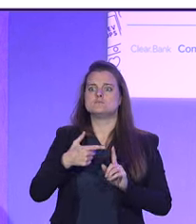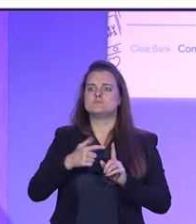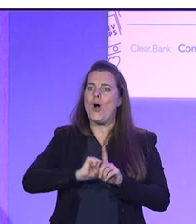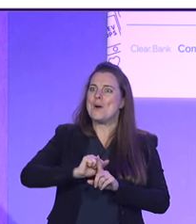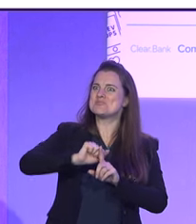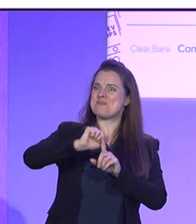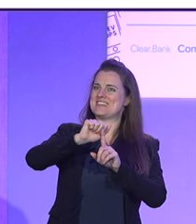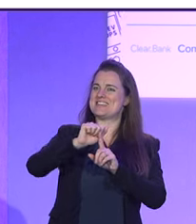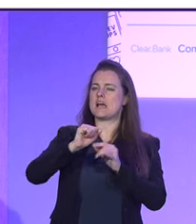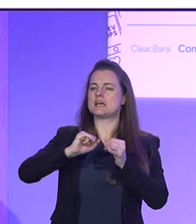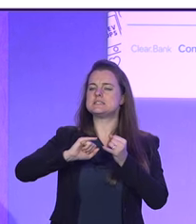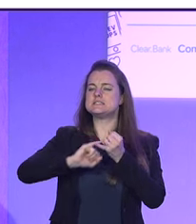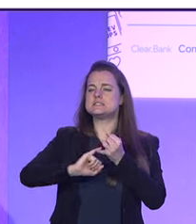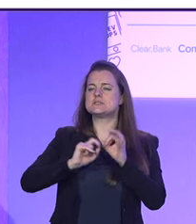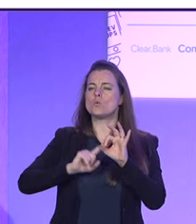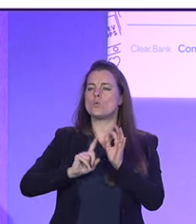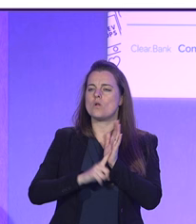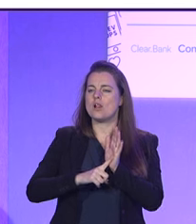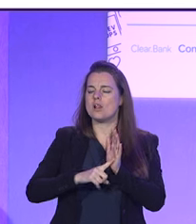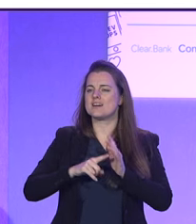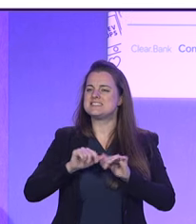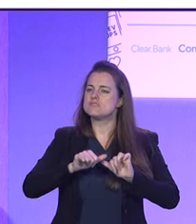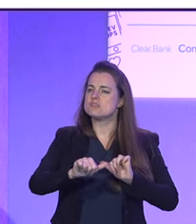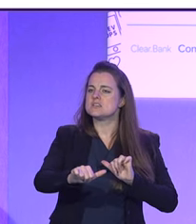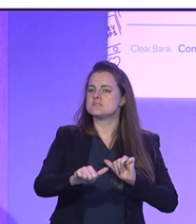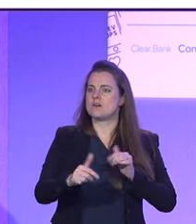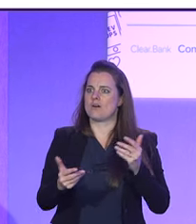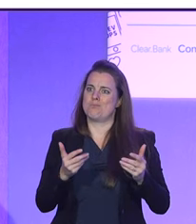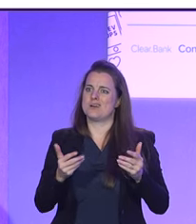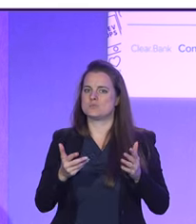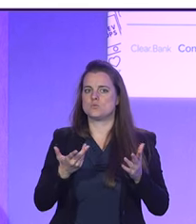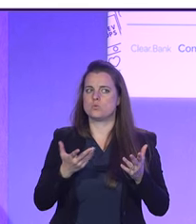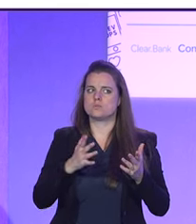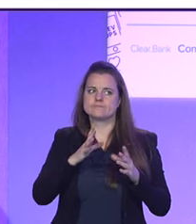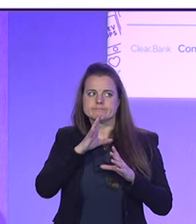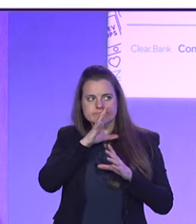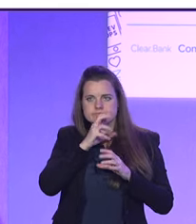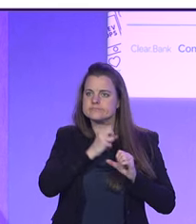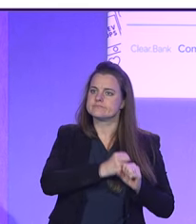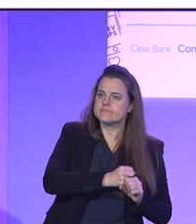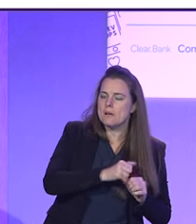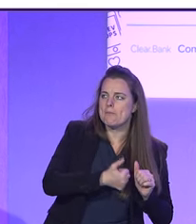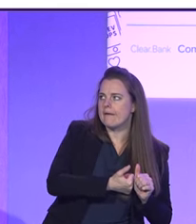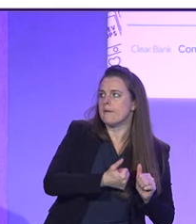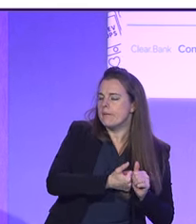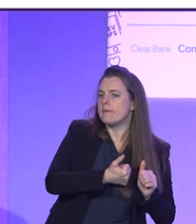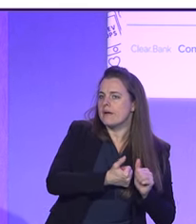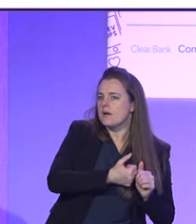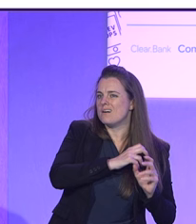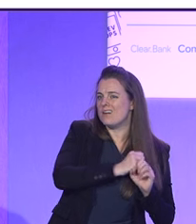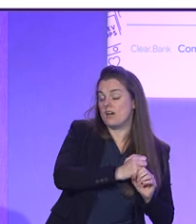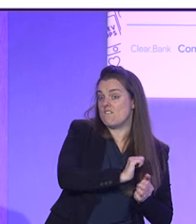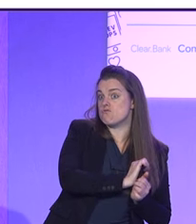optimizing SQL queries, for analyzing slow queries instead of you know, doing backups. You can use the automation from